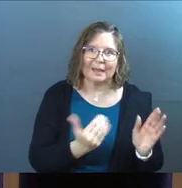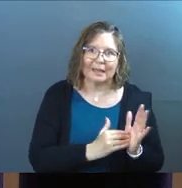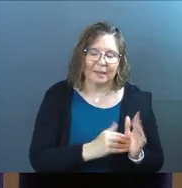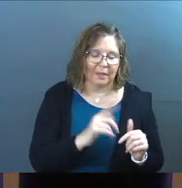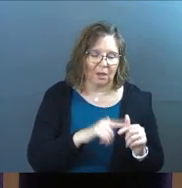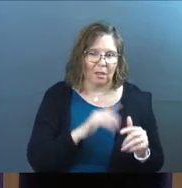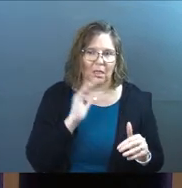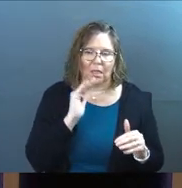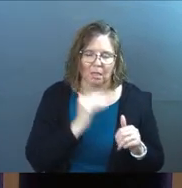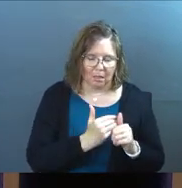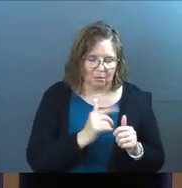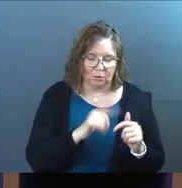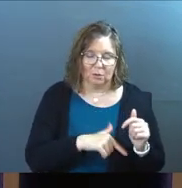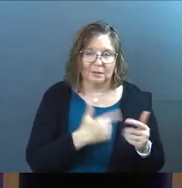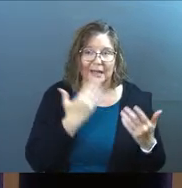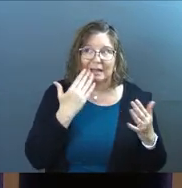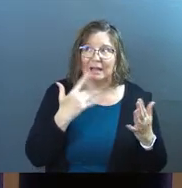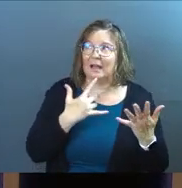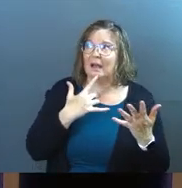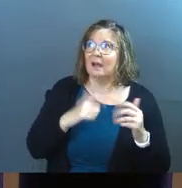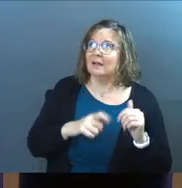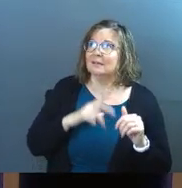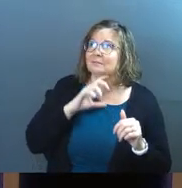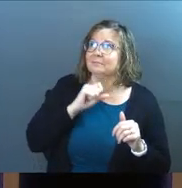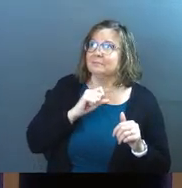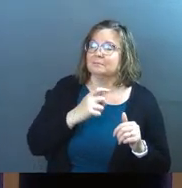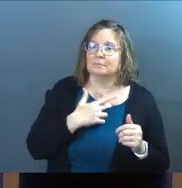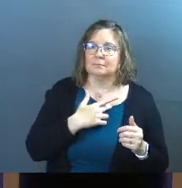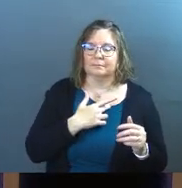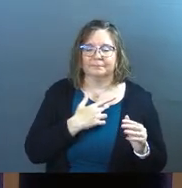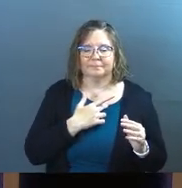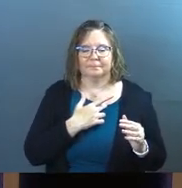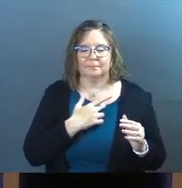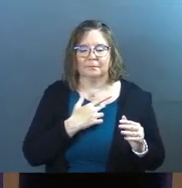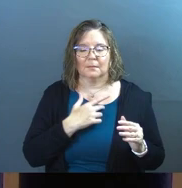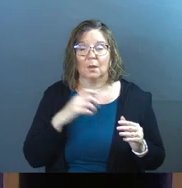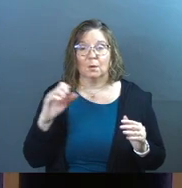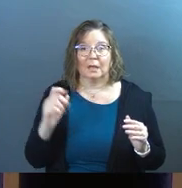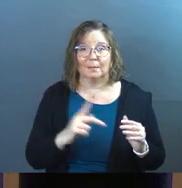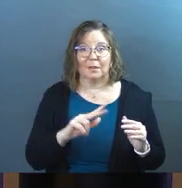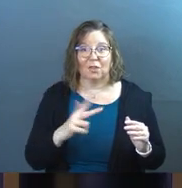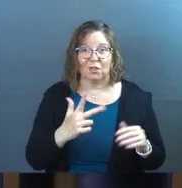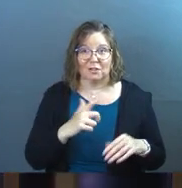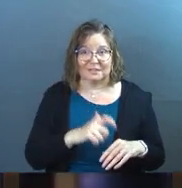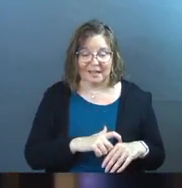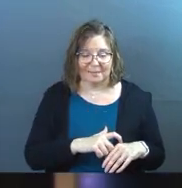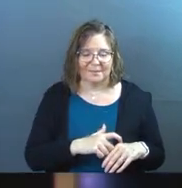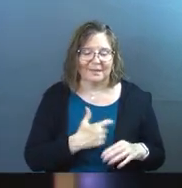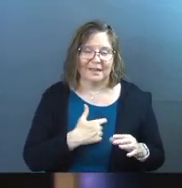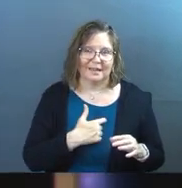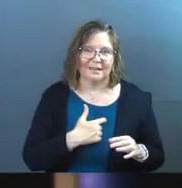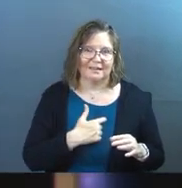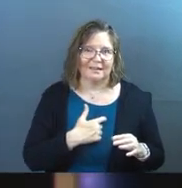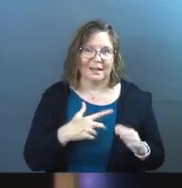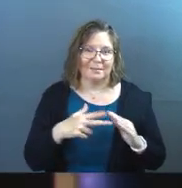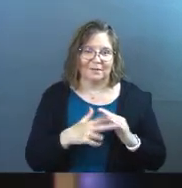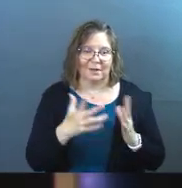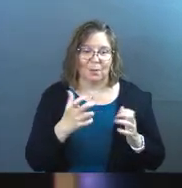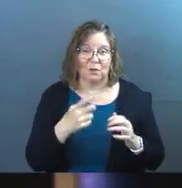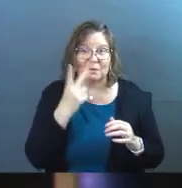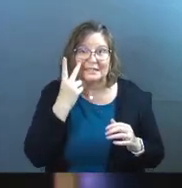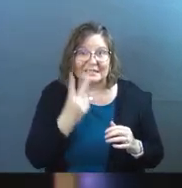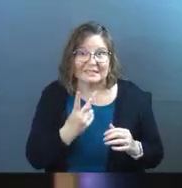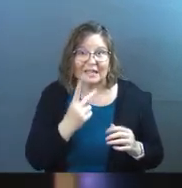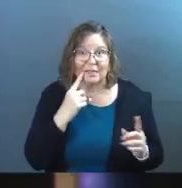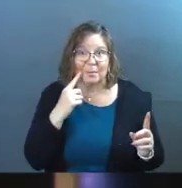eyes open, and they didn't know what to say. And when he returned to them the third time, and I'm cutting you off because I just want you